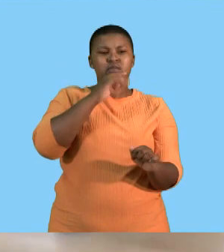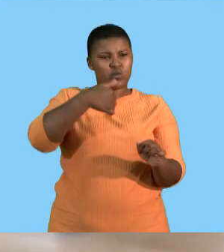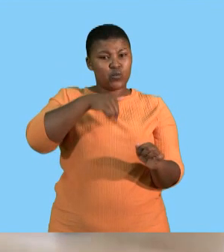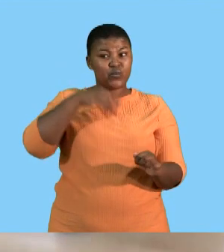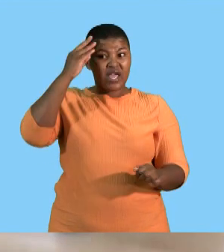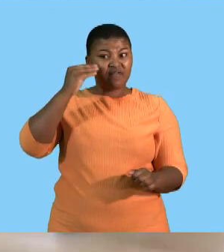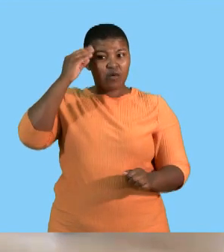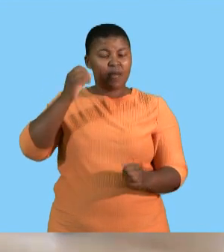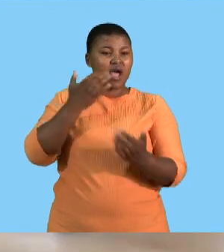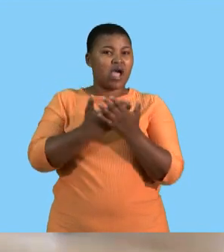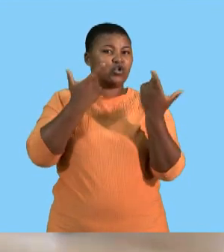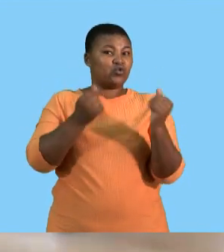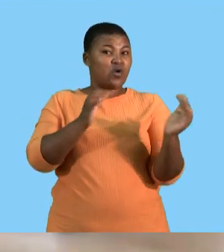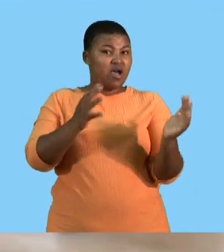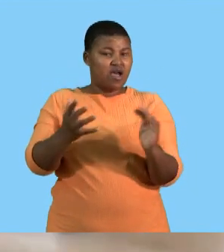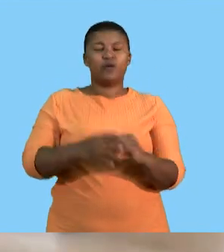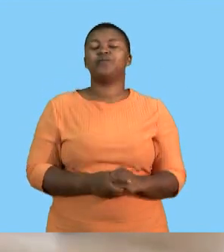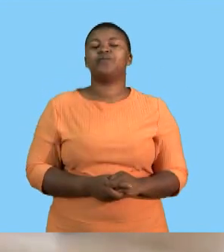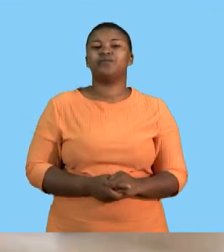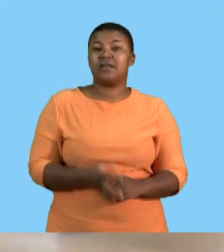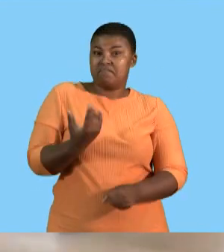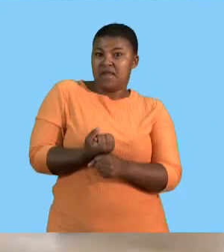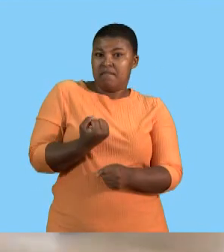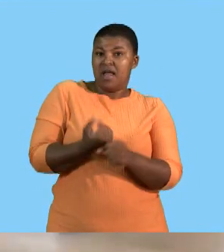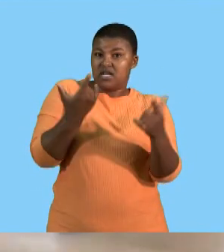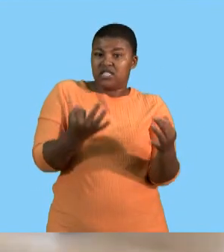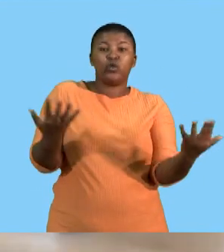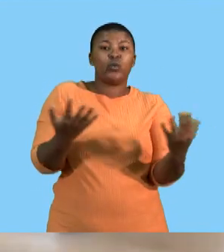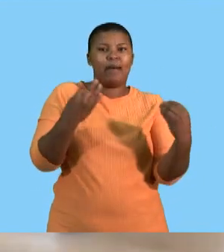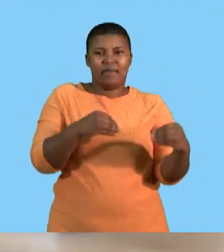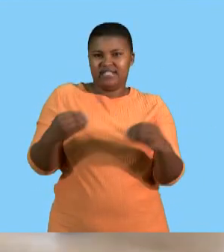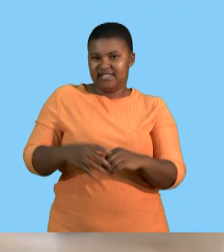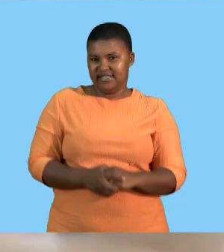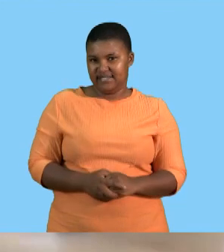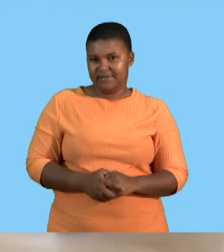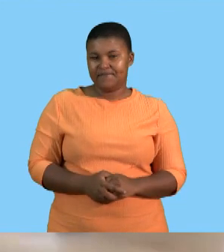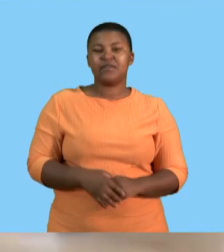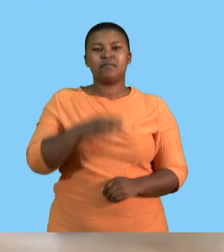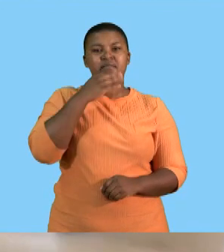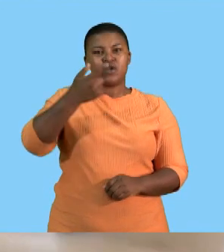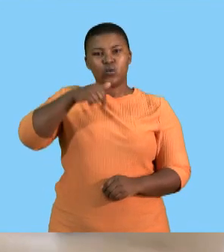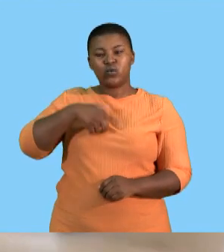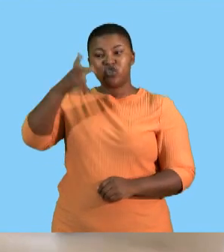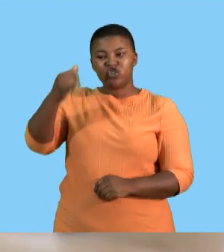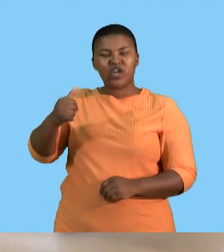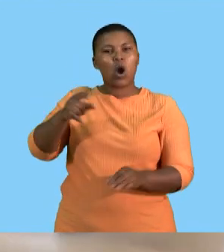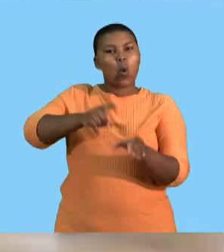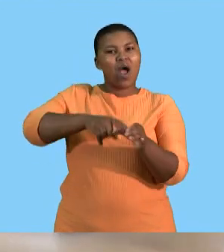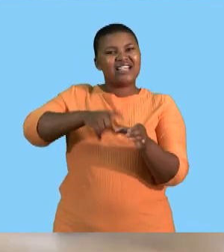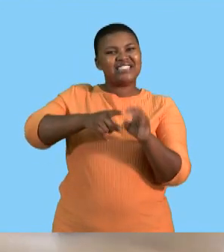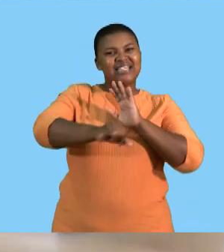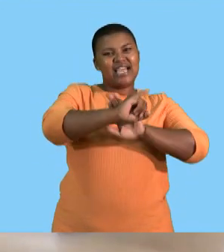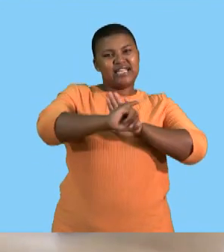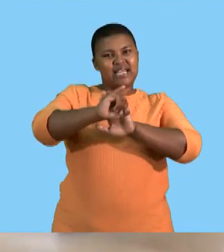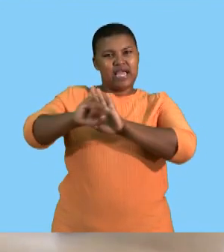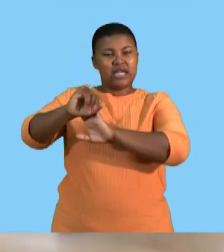they are doing their work correctly? They are just doing their work, and we can use those information or that data and information